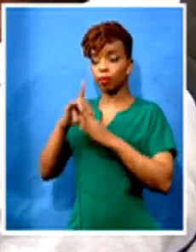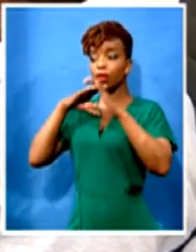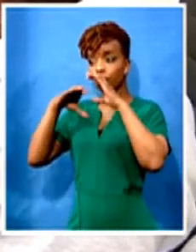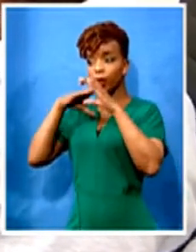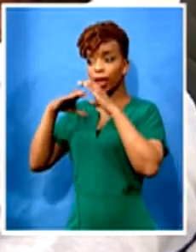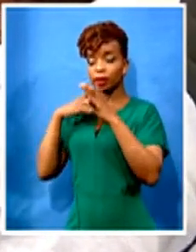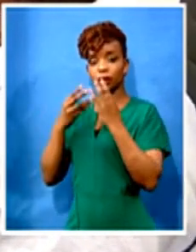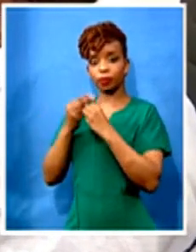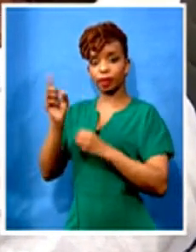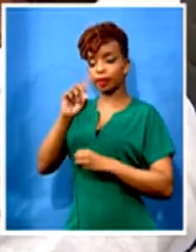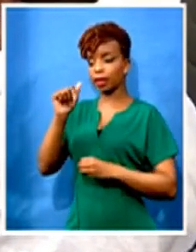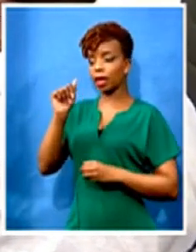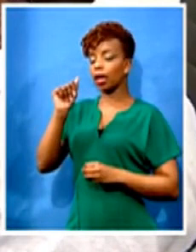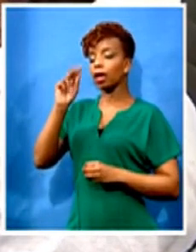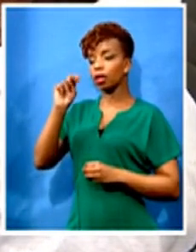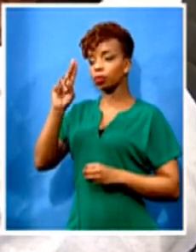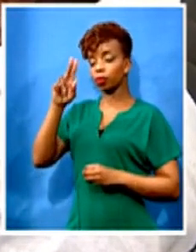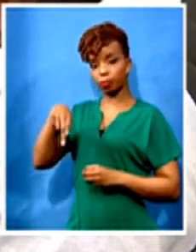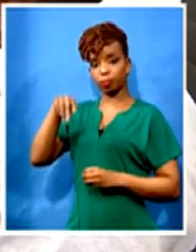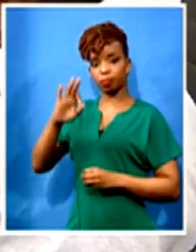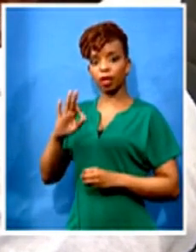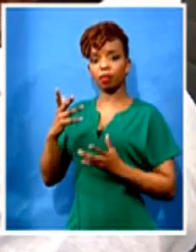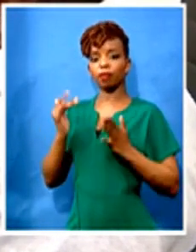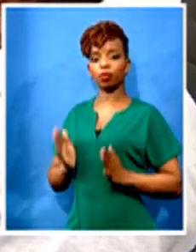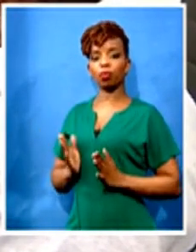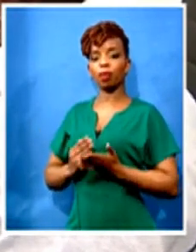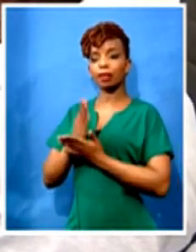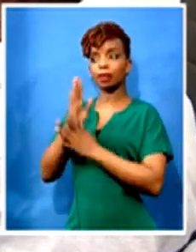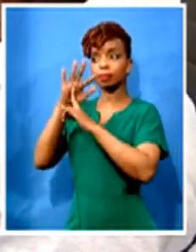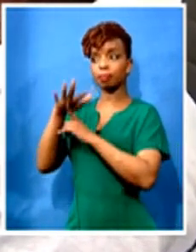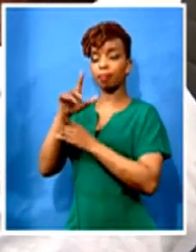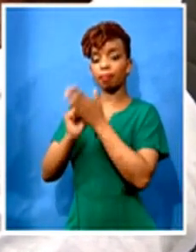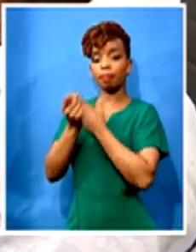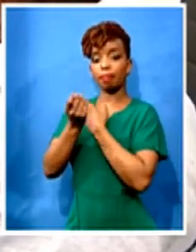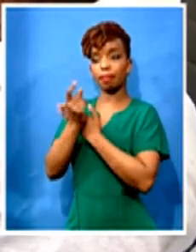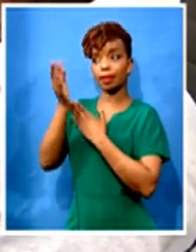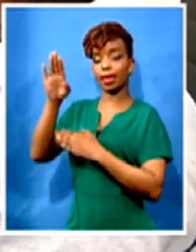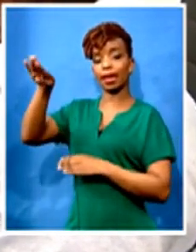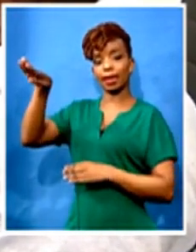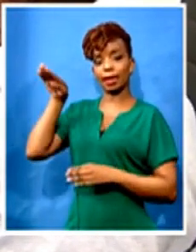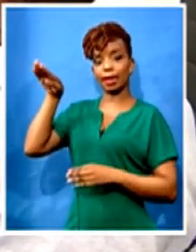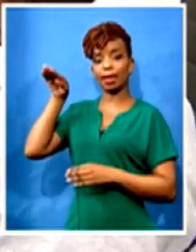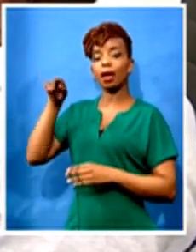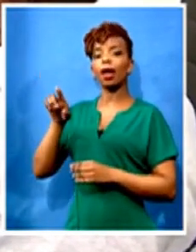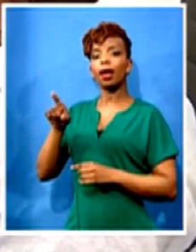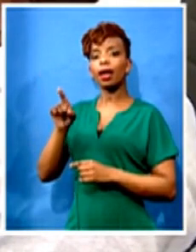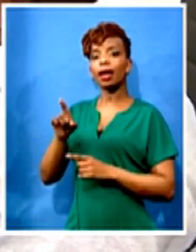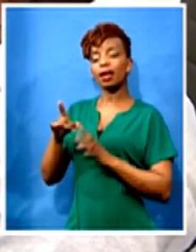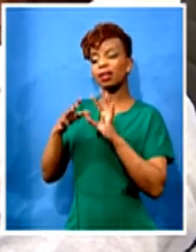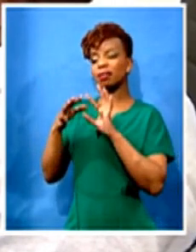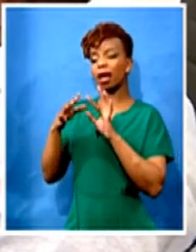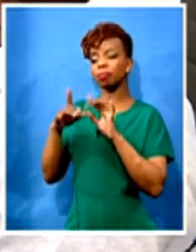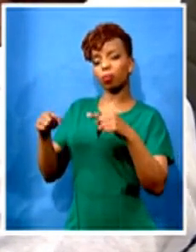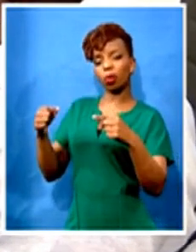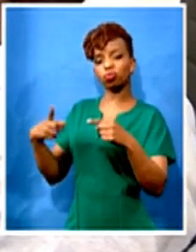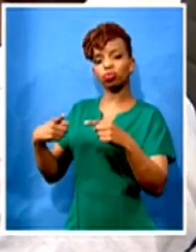the human rights violations that are happening in that country, as opposed to rushing and tweeting or issuing out statements as